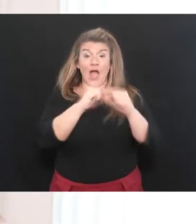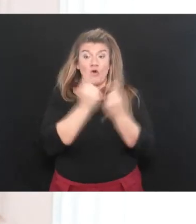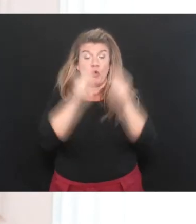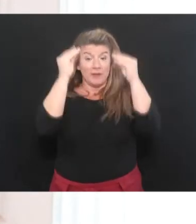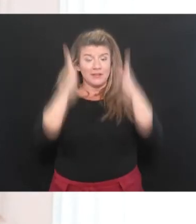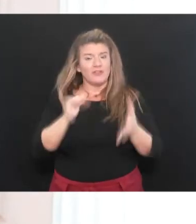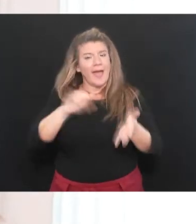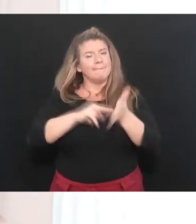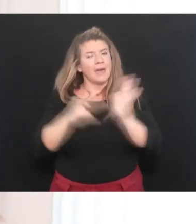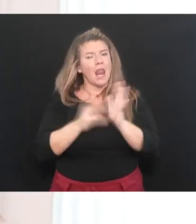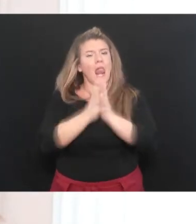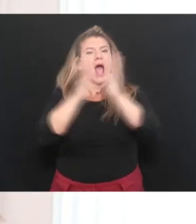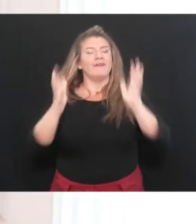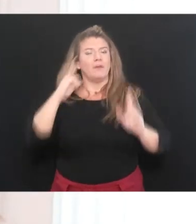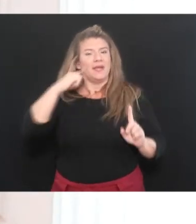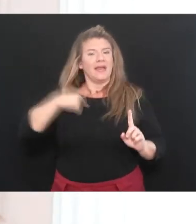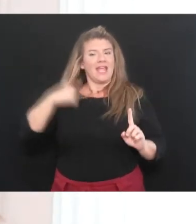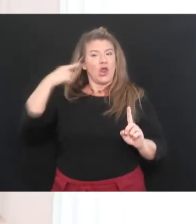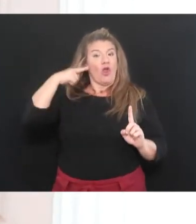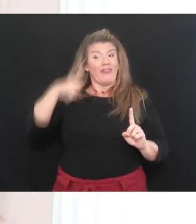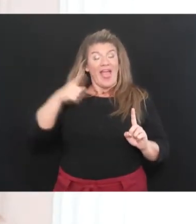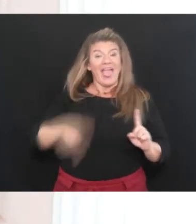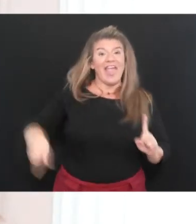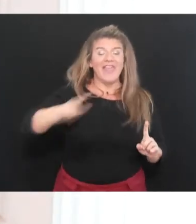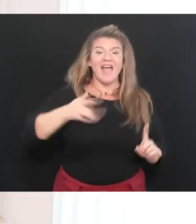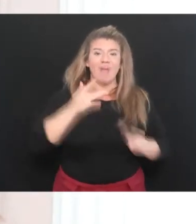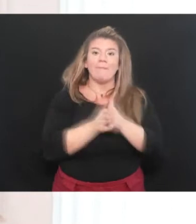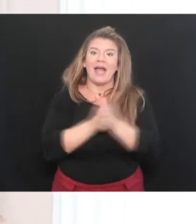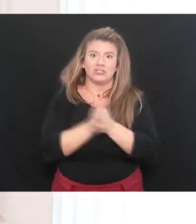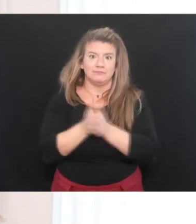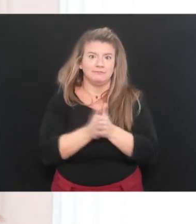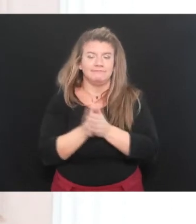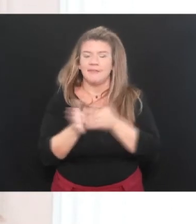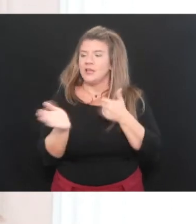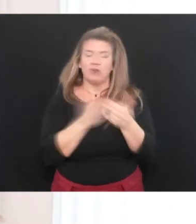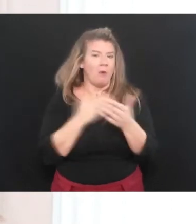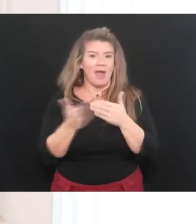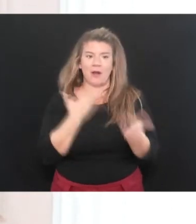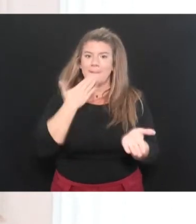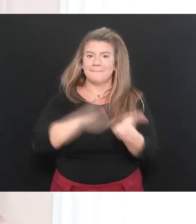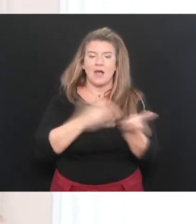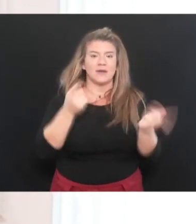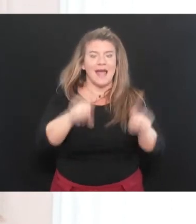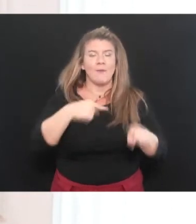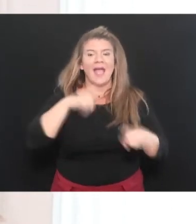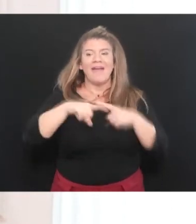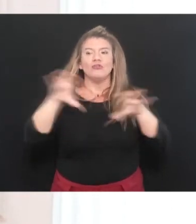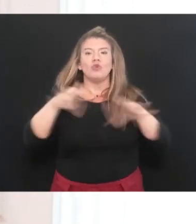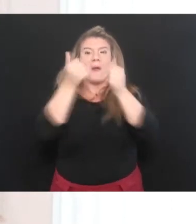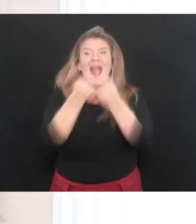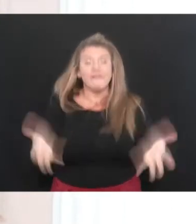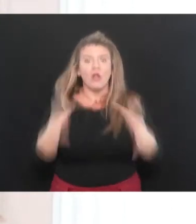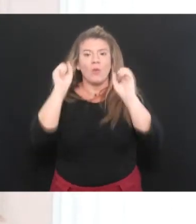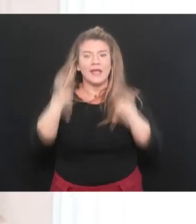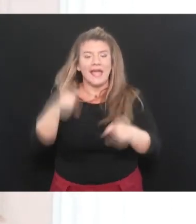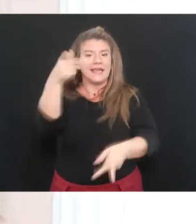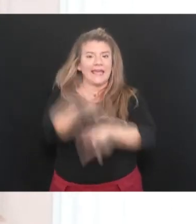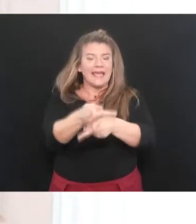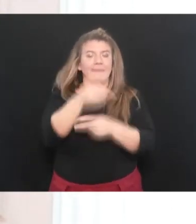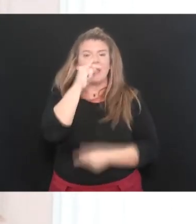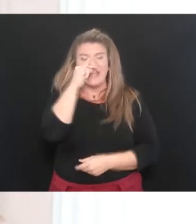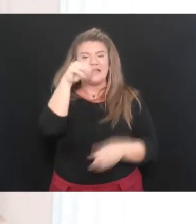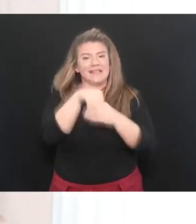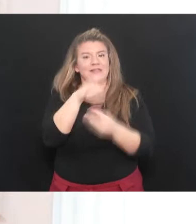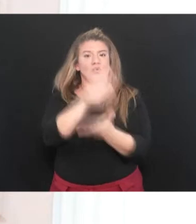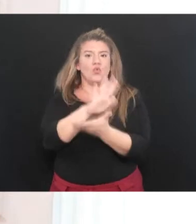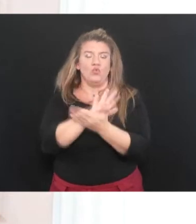to me, and they were pretty passionate about, no matter how bad it gets, that we have to do everything we can to keep these children consistently in